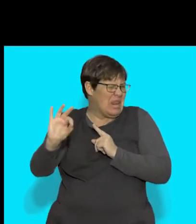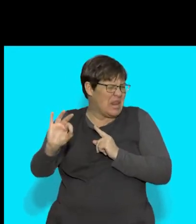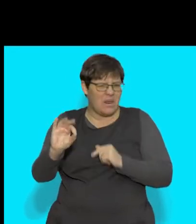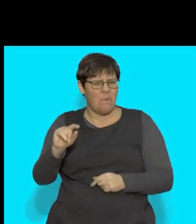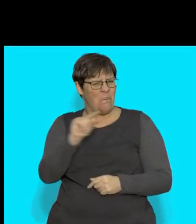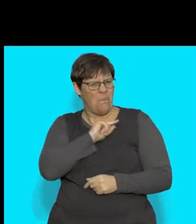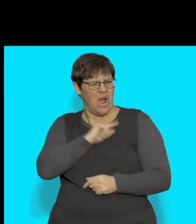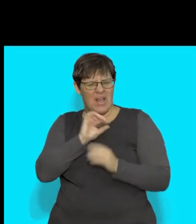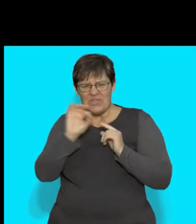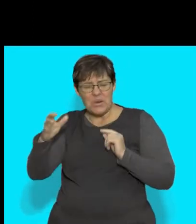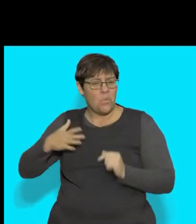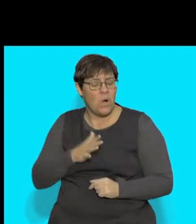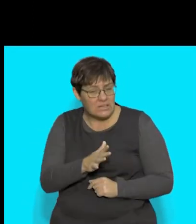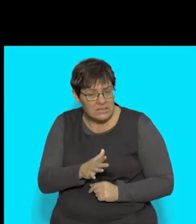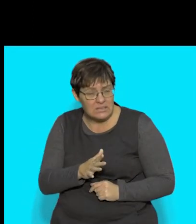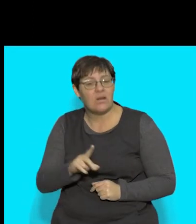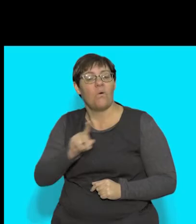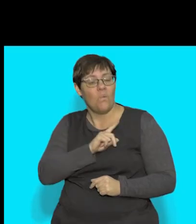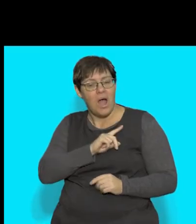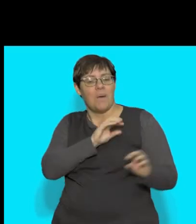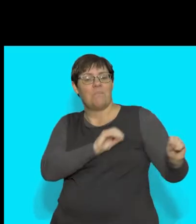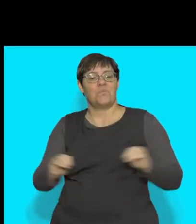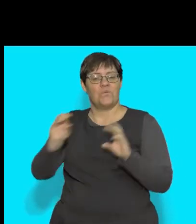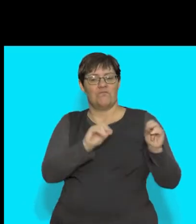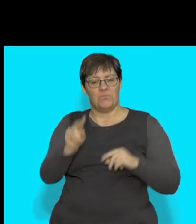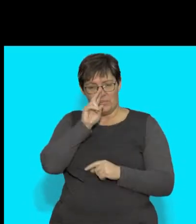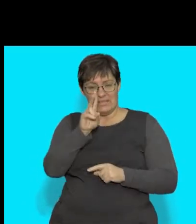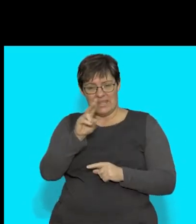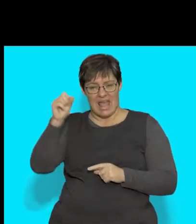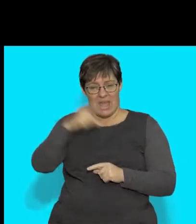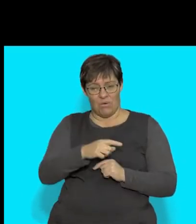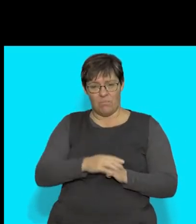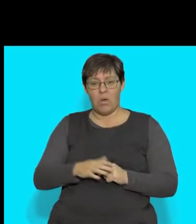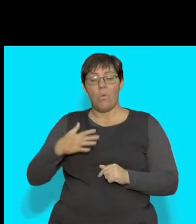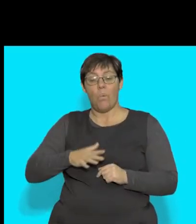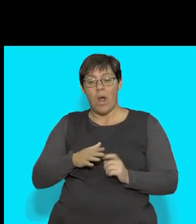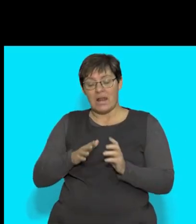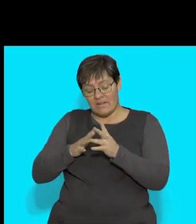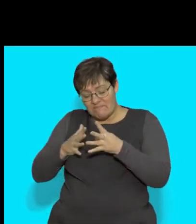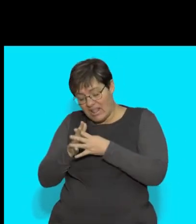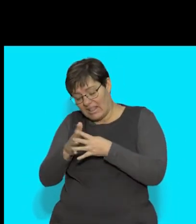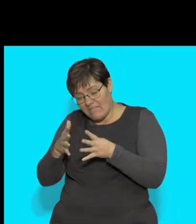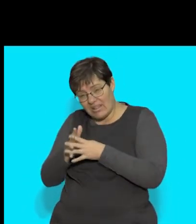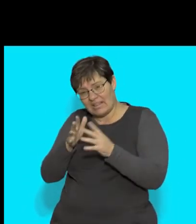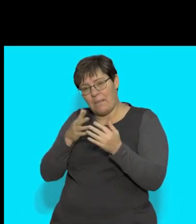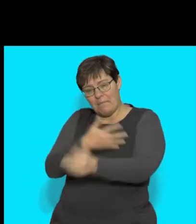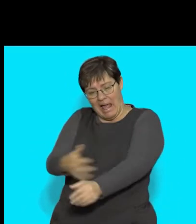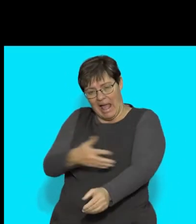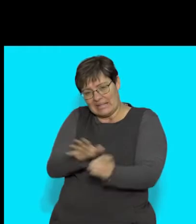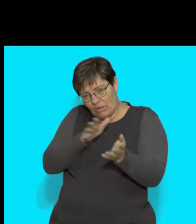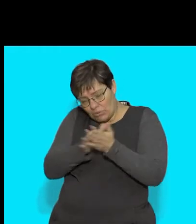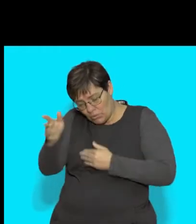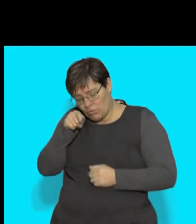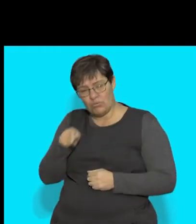Why do we want something thin? Because we've got to move things. Look at my arrows. I want to filter my